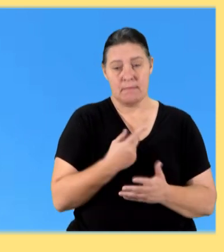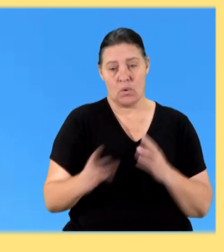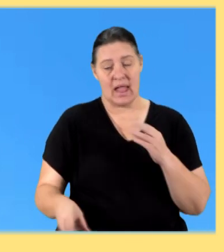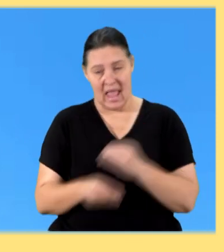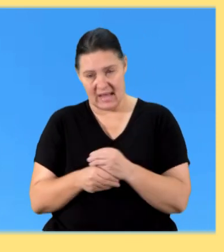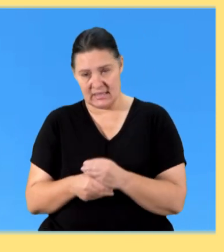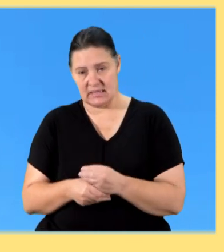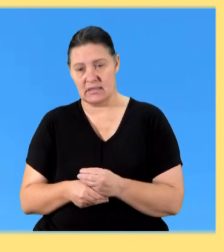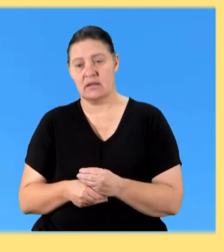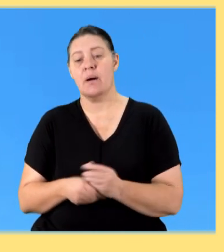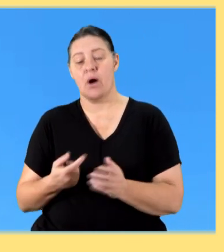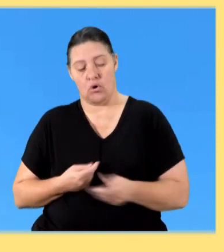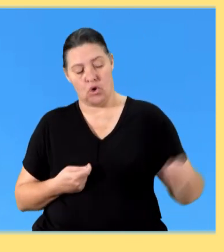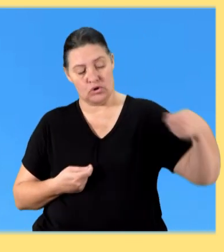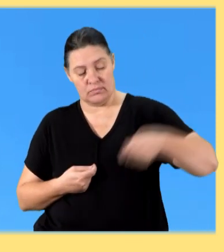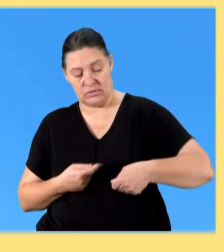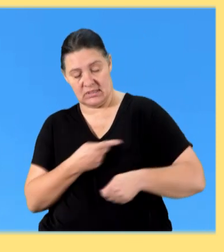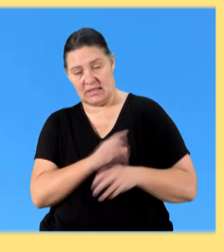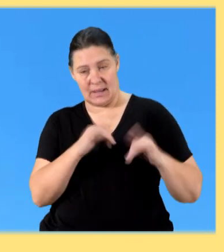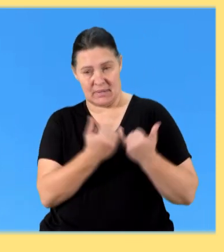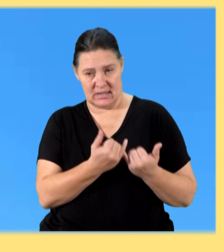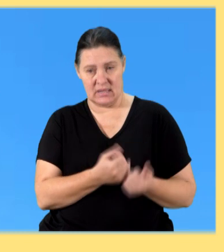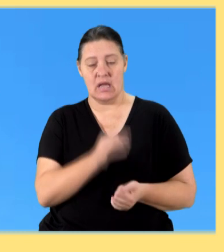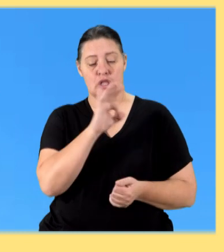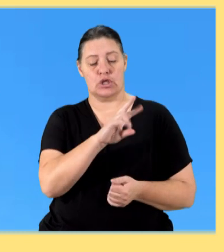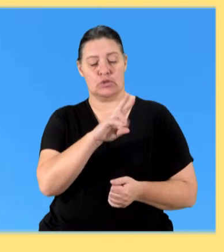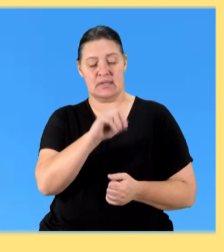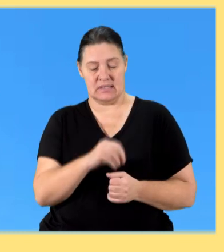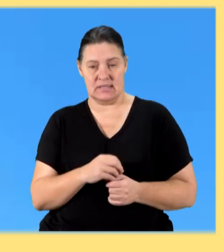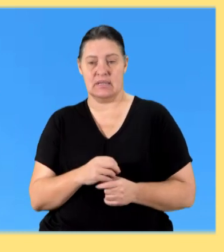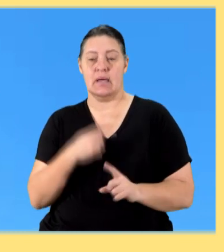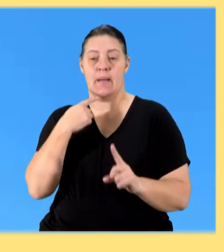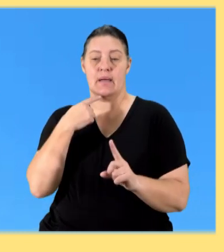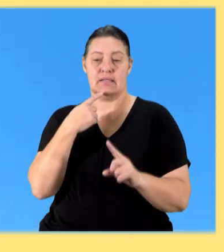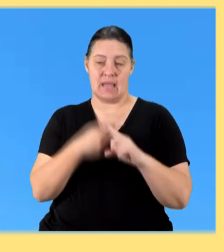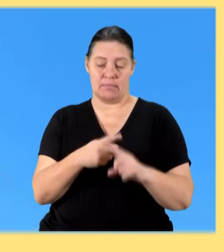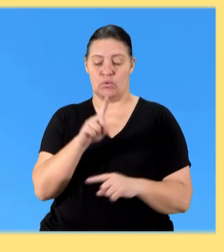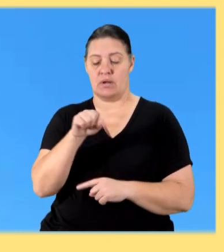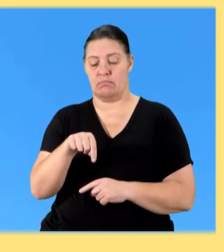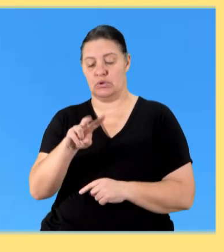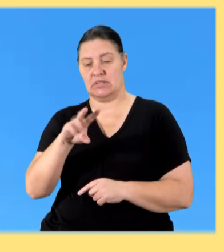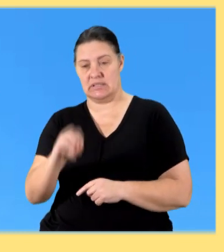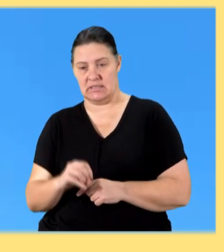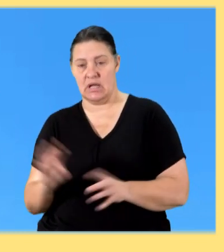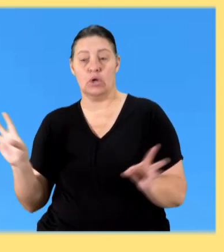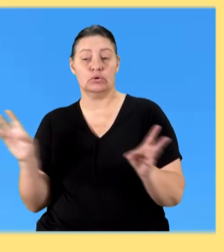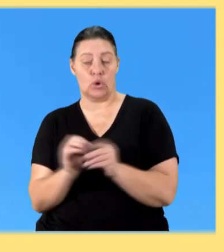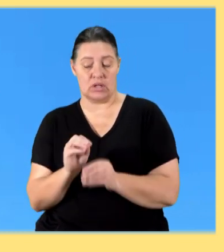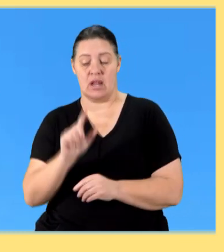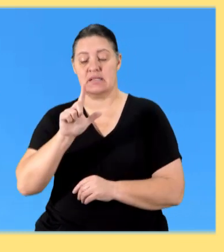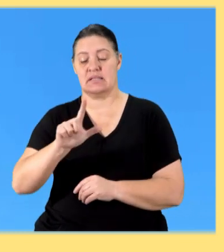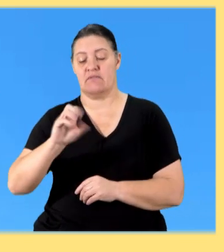add my contribution, which is 320 multiplied by 1 Rand 20, and then the total gives me